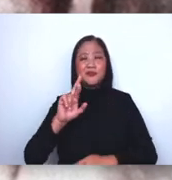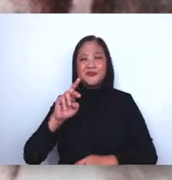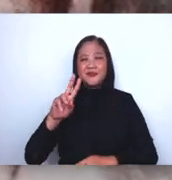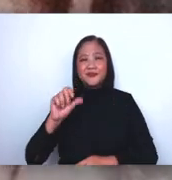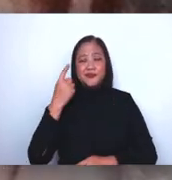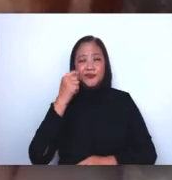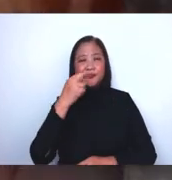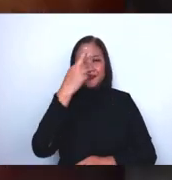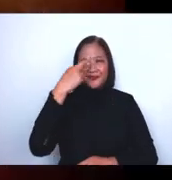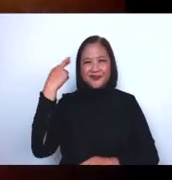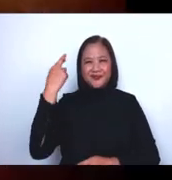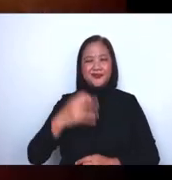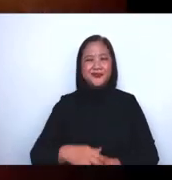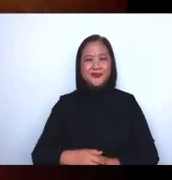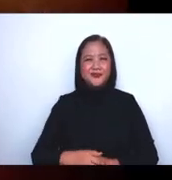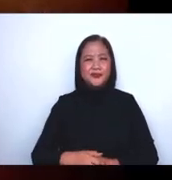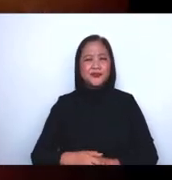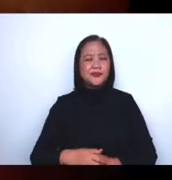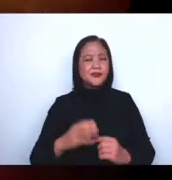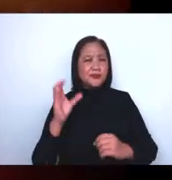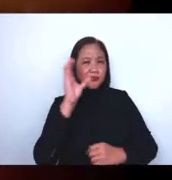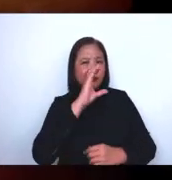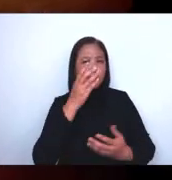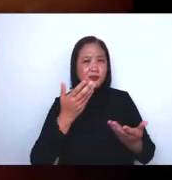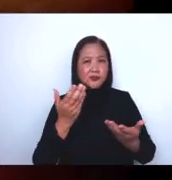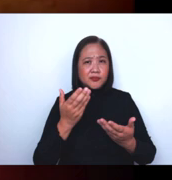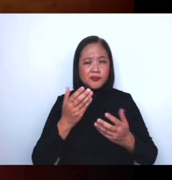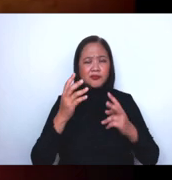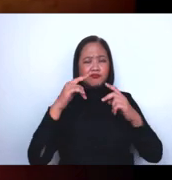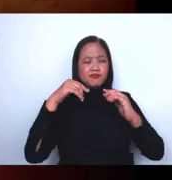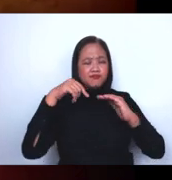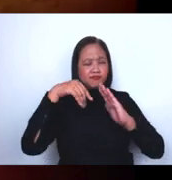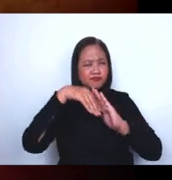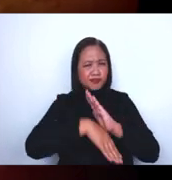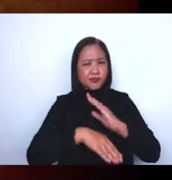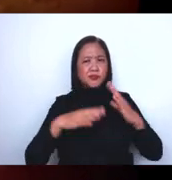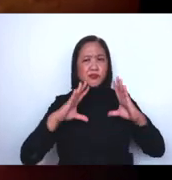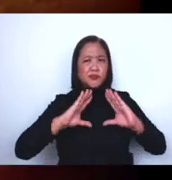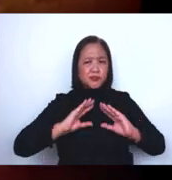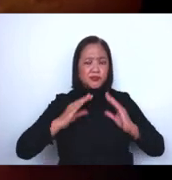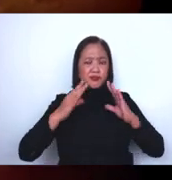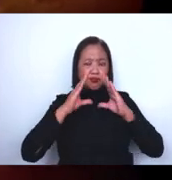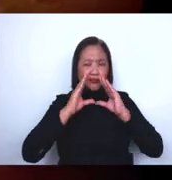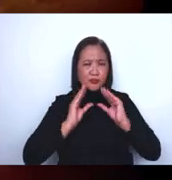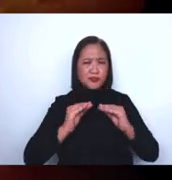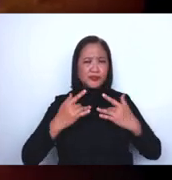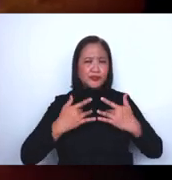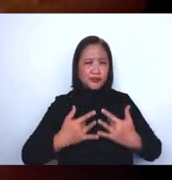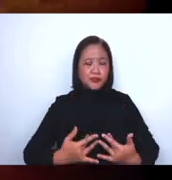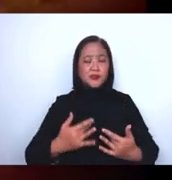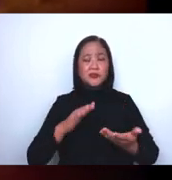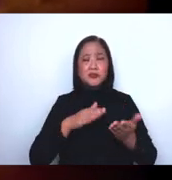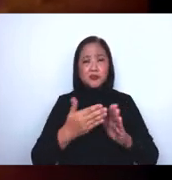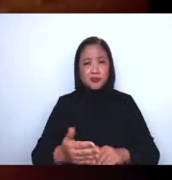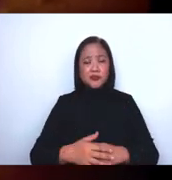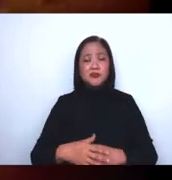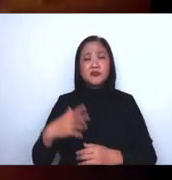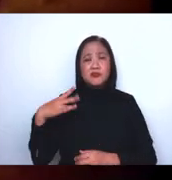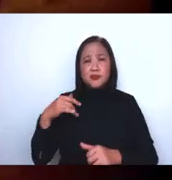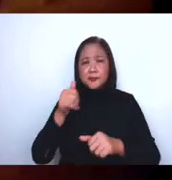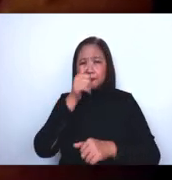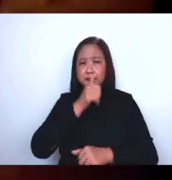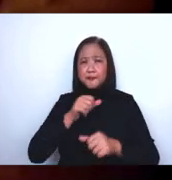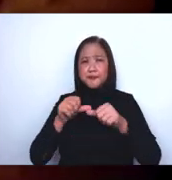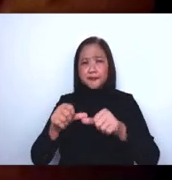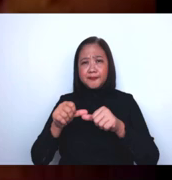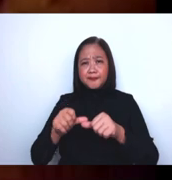Rizal. It traces her slow descent into depression and death as she persistently waits for